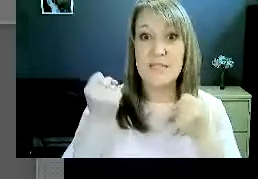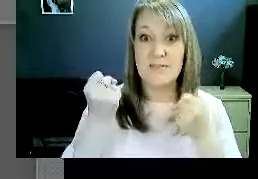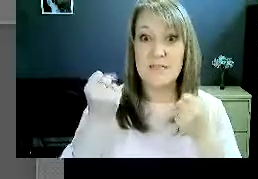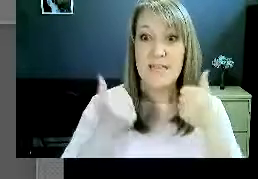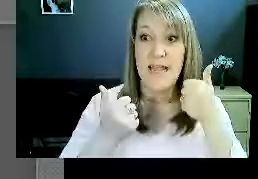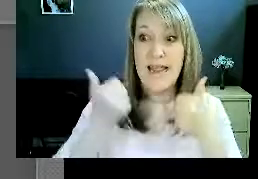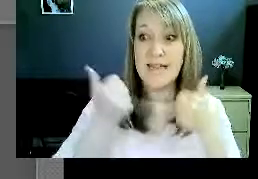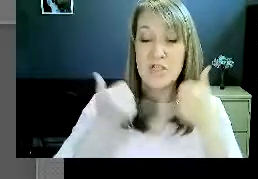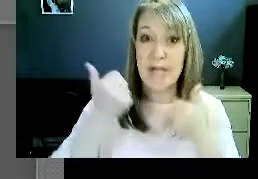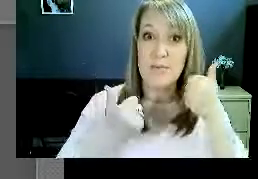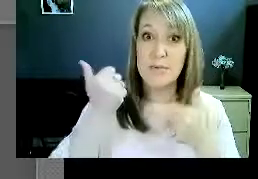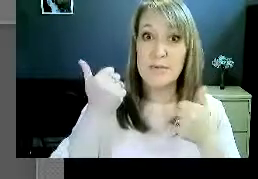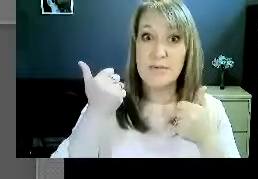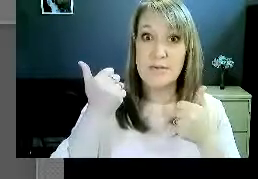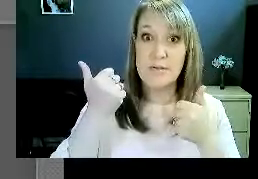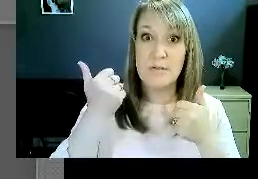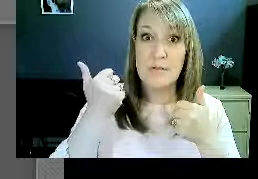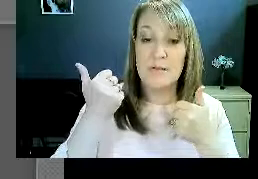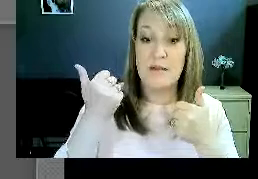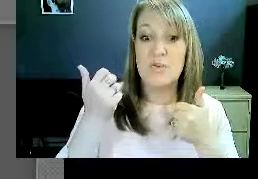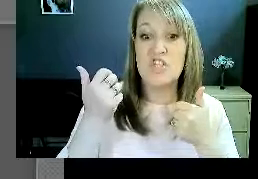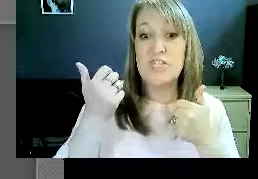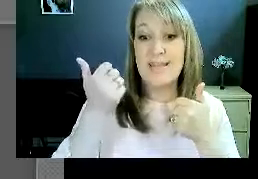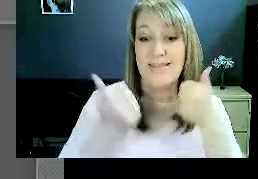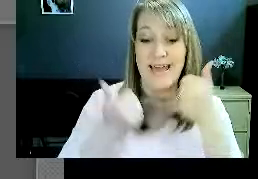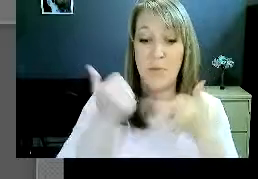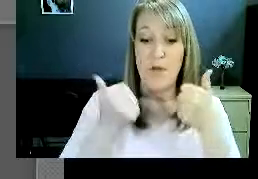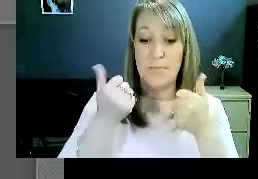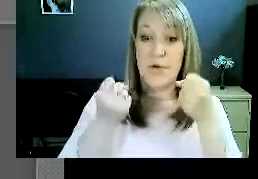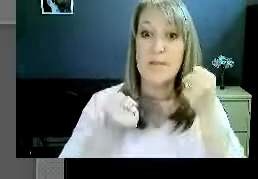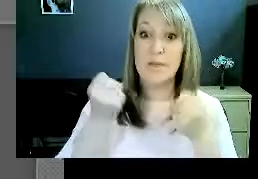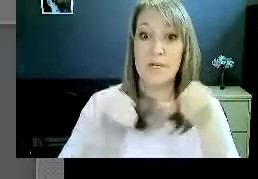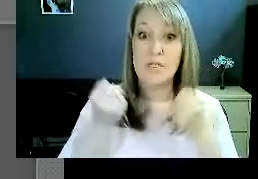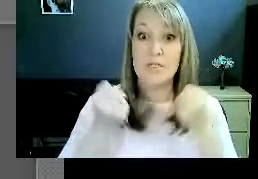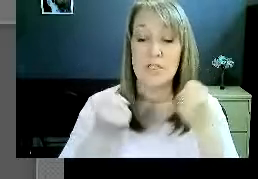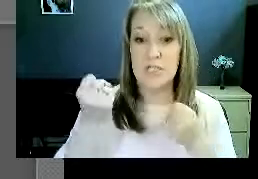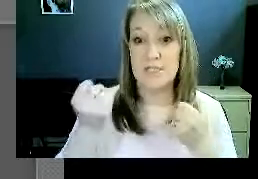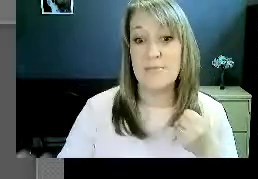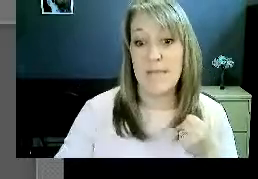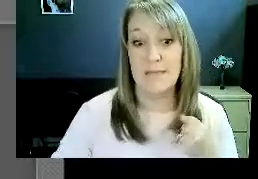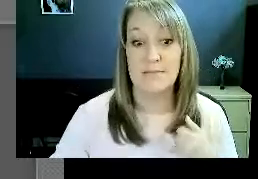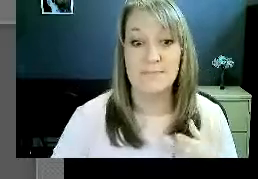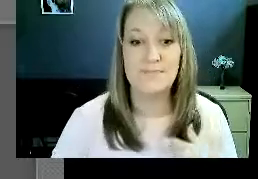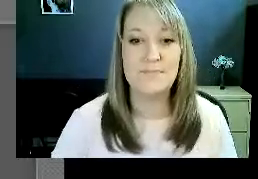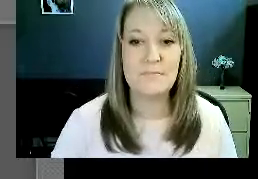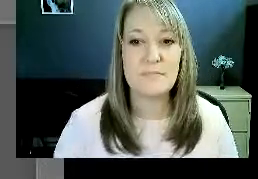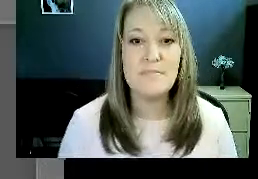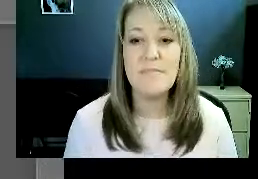they have a different hand shape, and changing that one parameter changes the meaning.